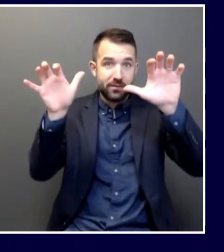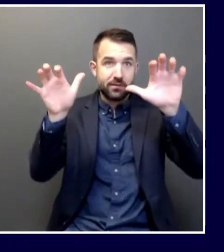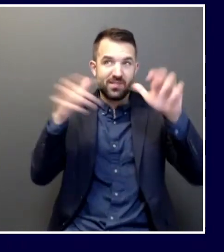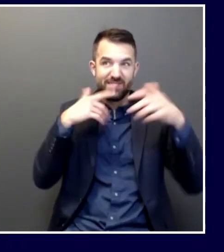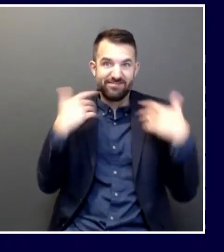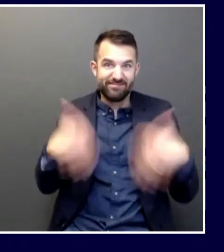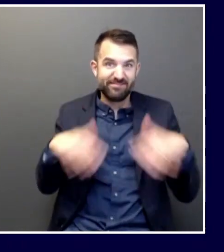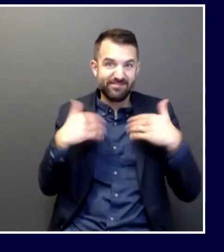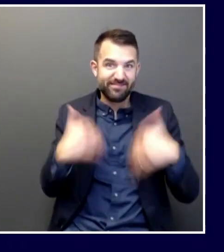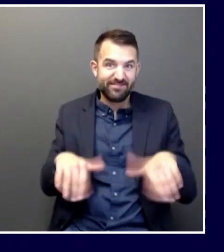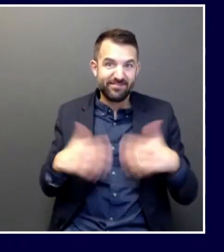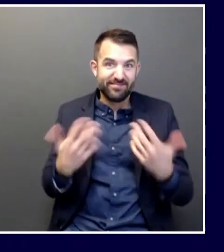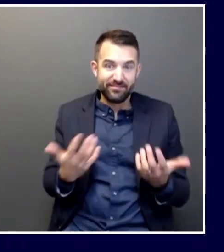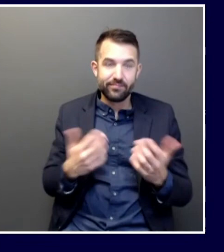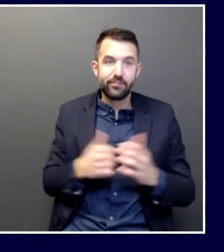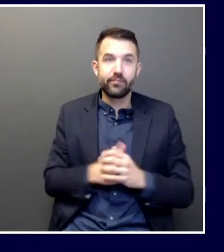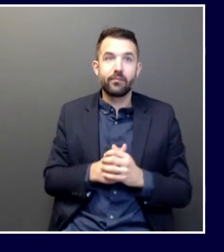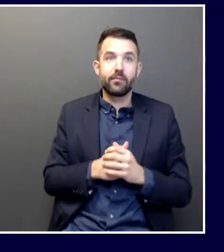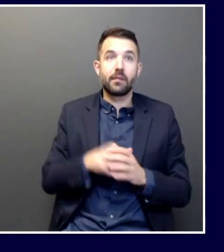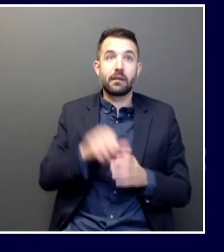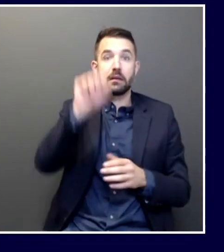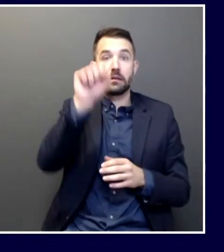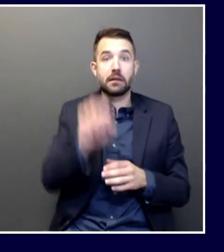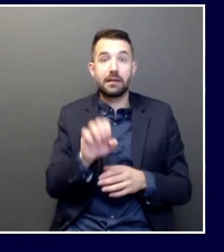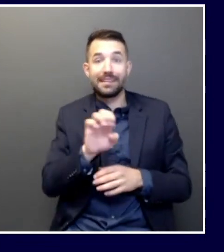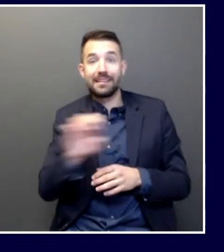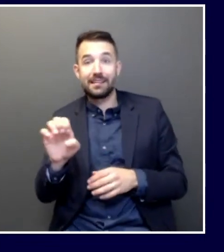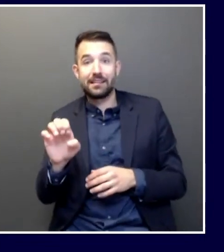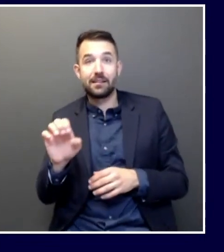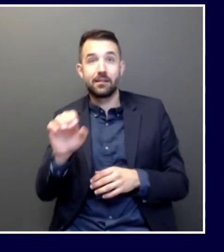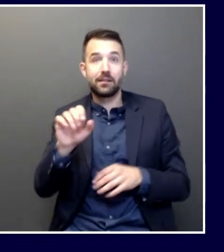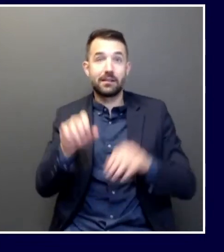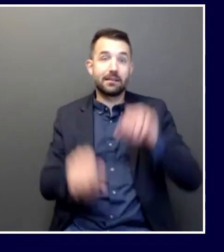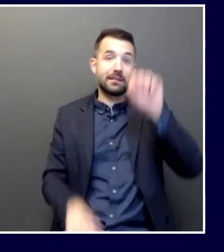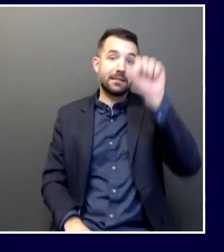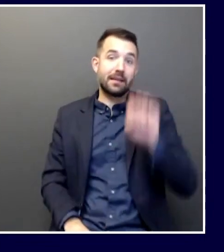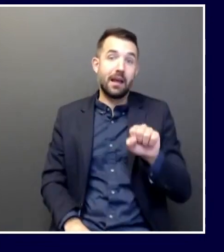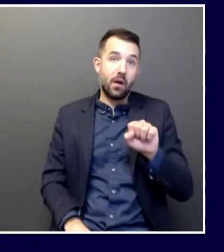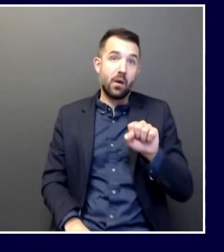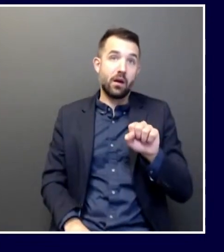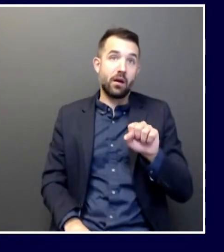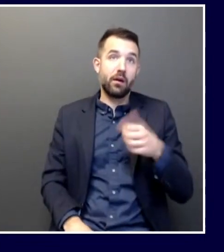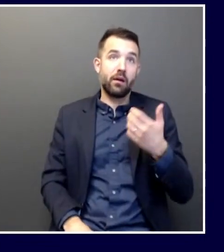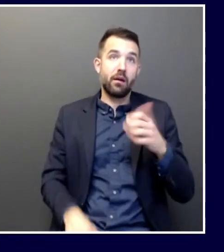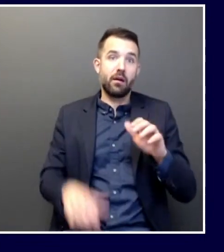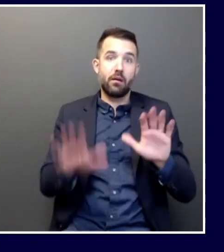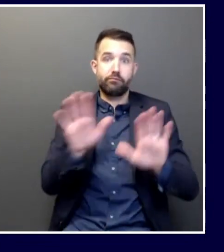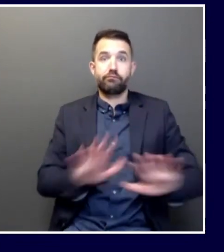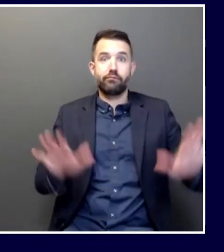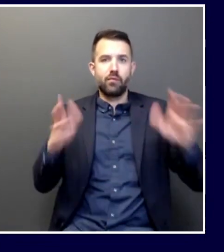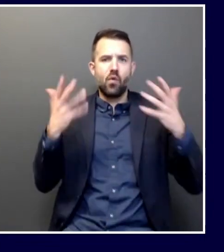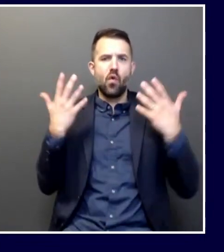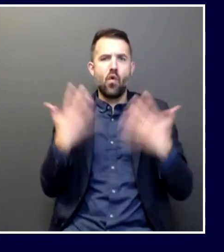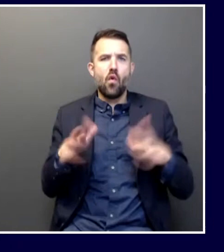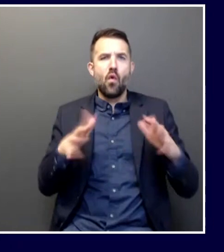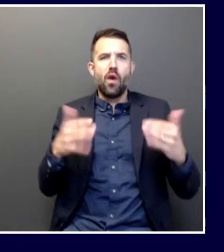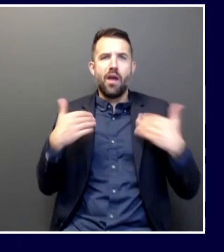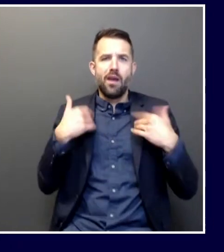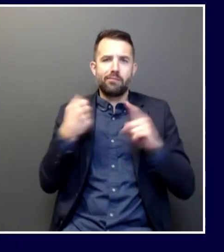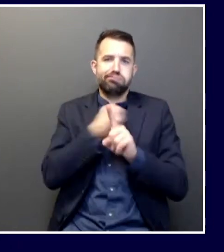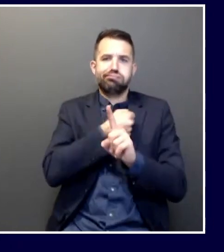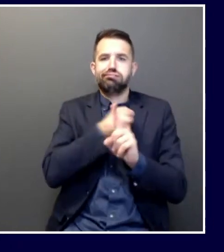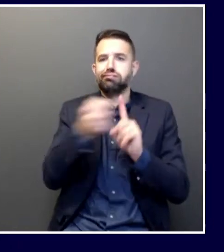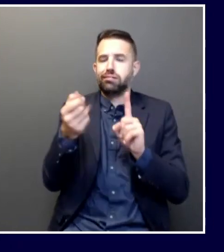Southeast, the rural South, the virus had made its way through there, leaving people with varying degrees of immunity